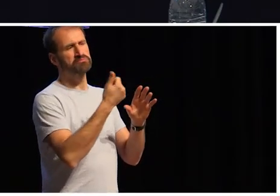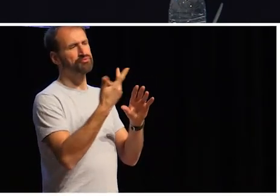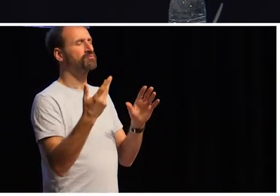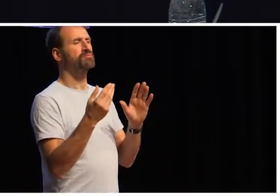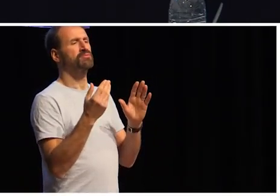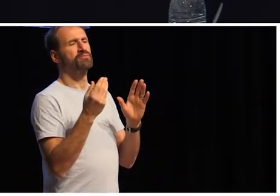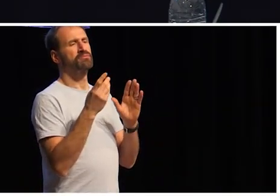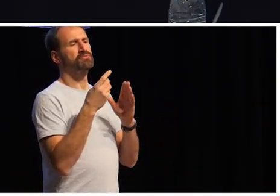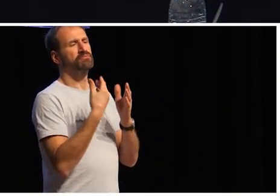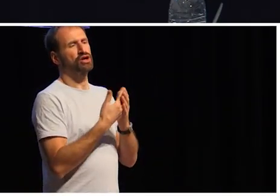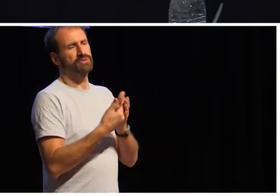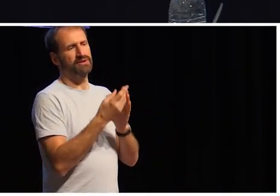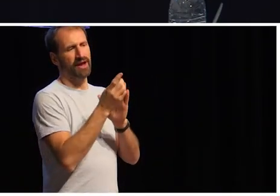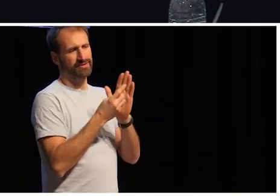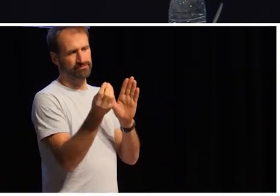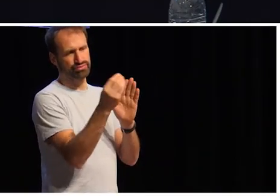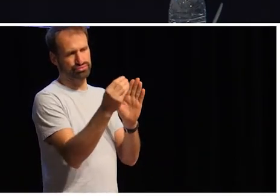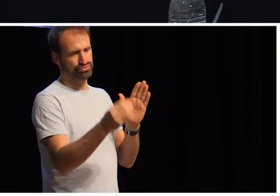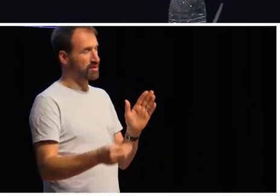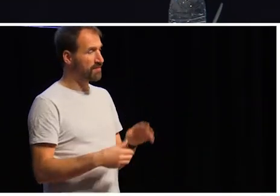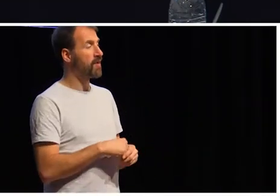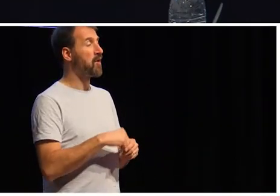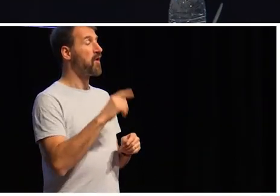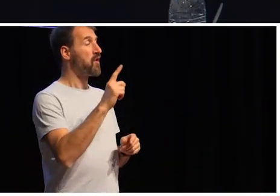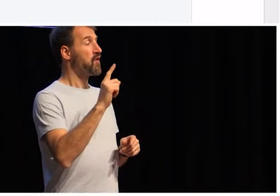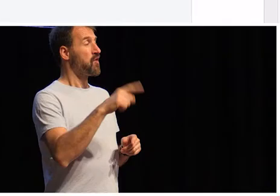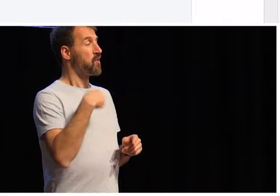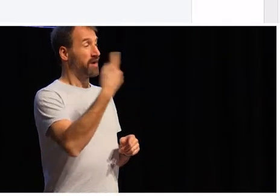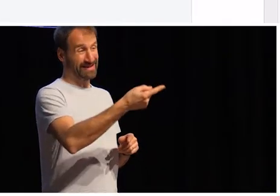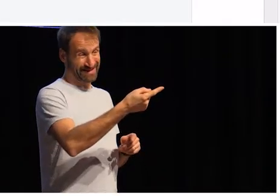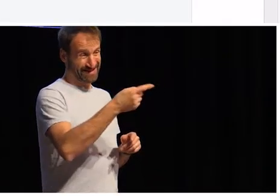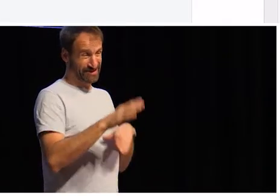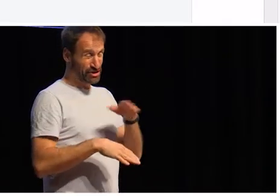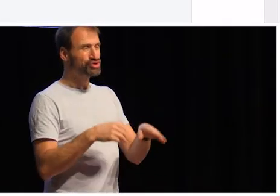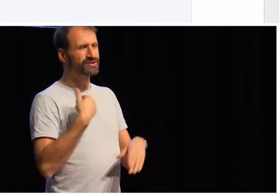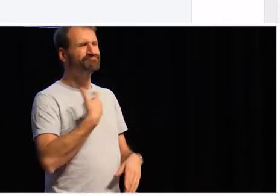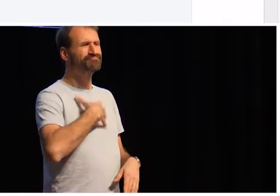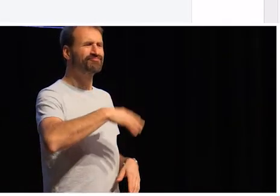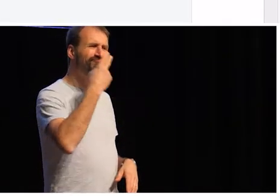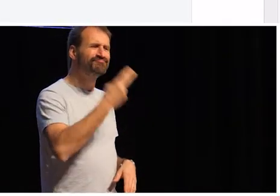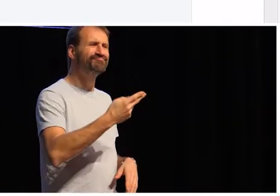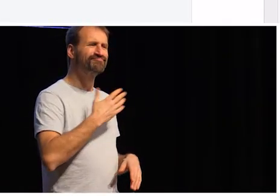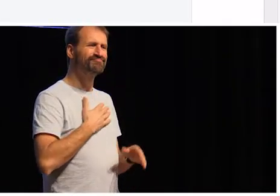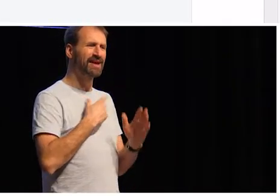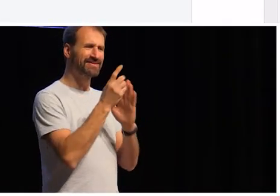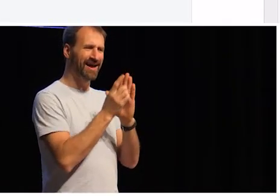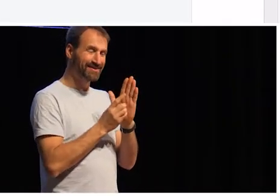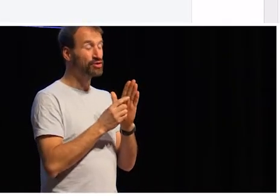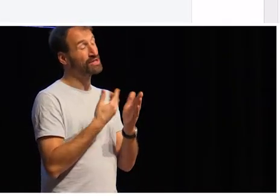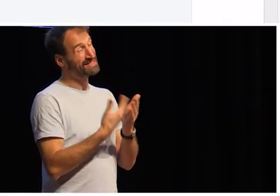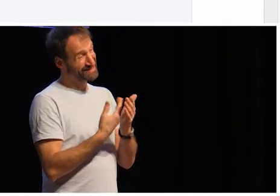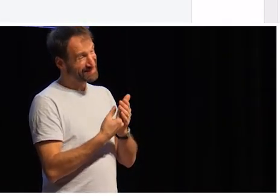and the next step I just want to have a look into my my data and therefore there's this